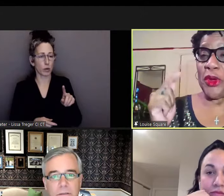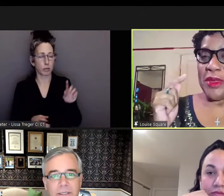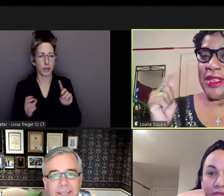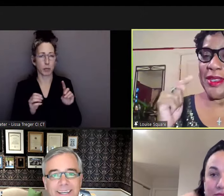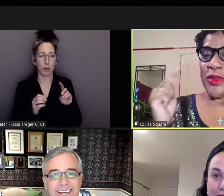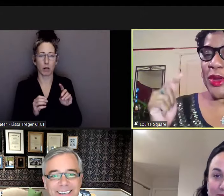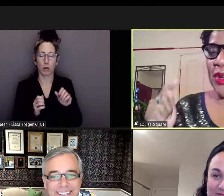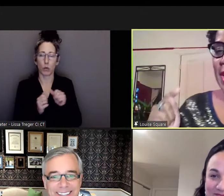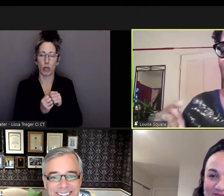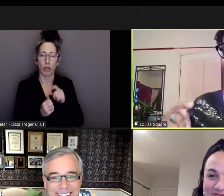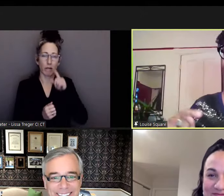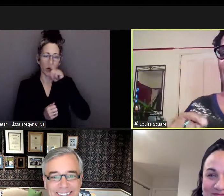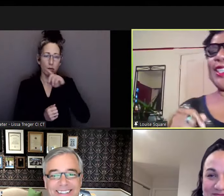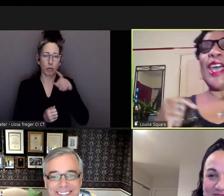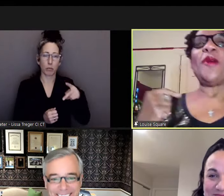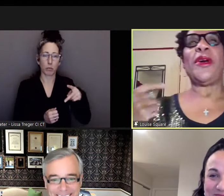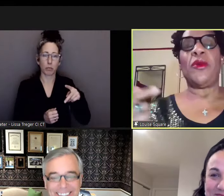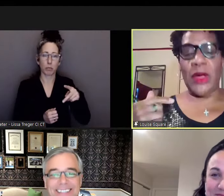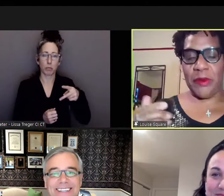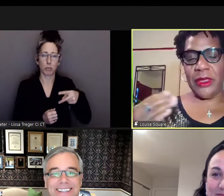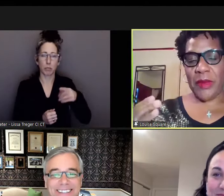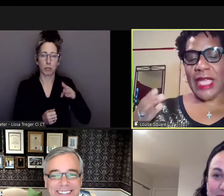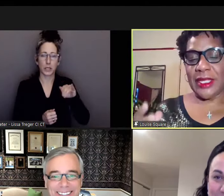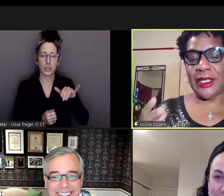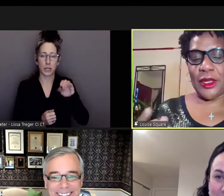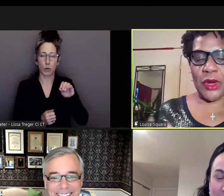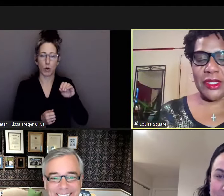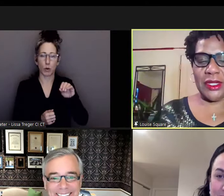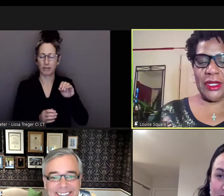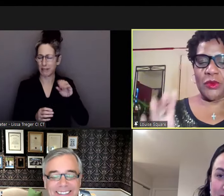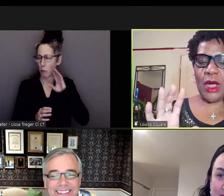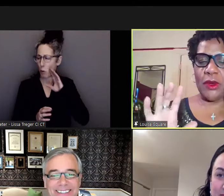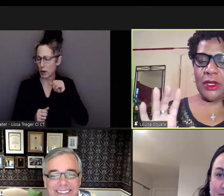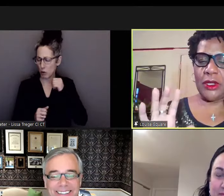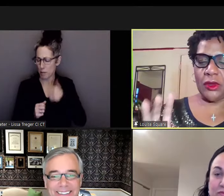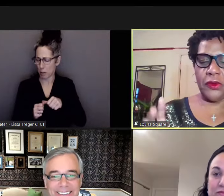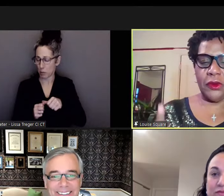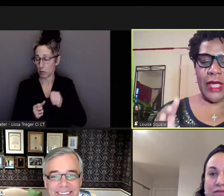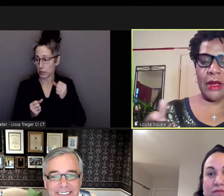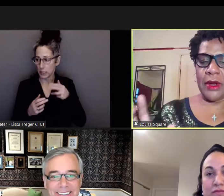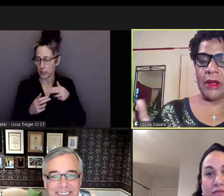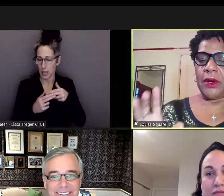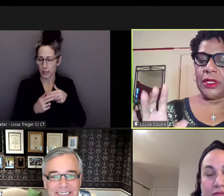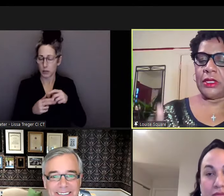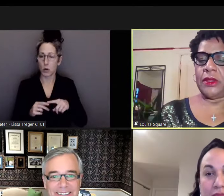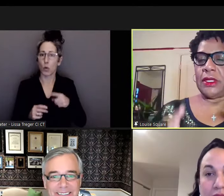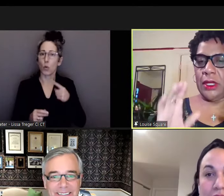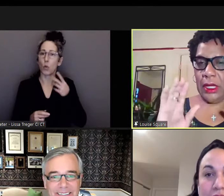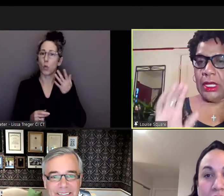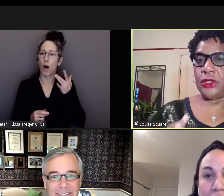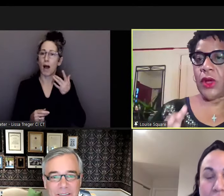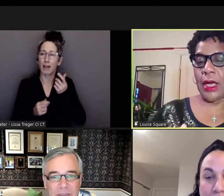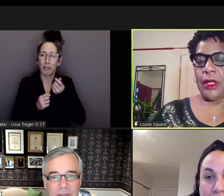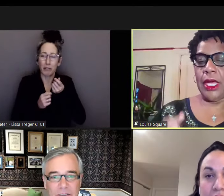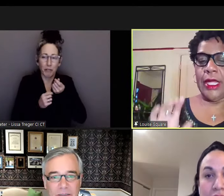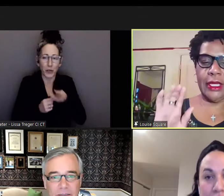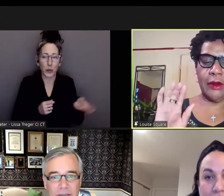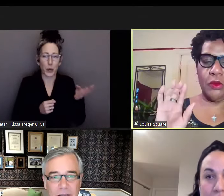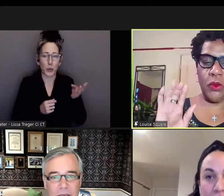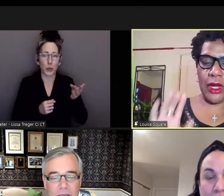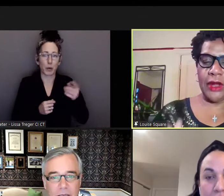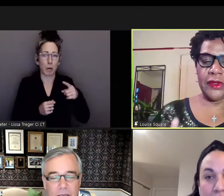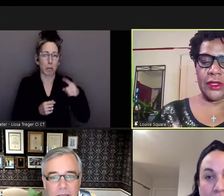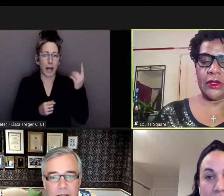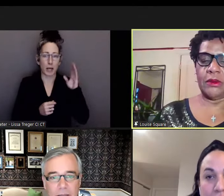I'm remembering, because there were a lot of slides. But but basically the question is, why were there so few Black and brown participants in the trial?